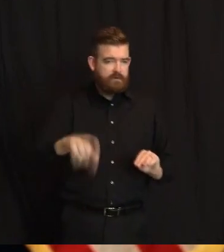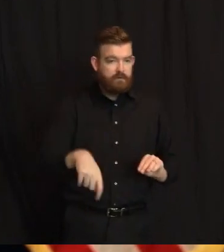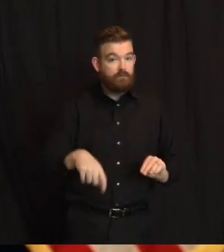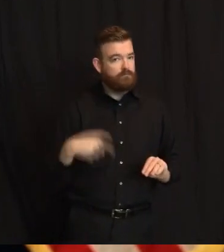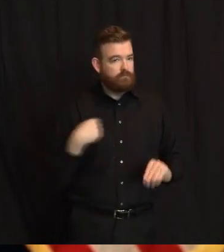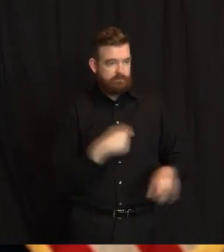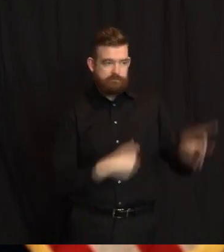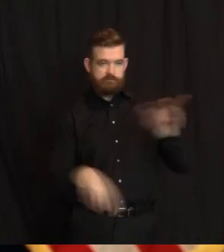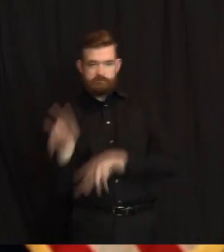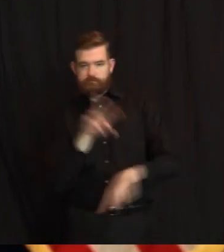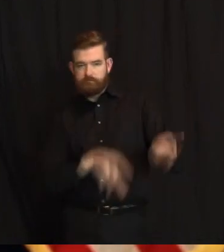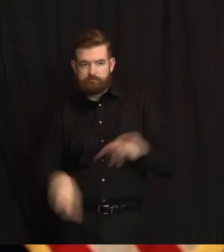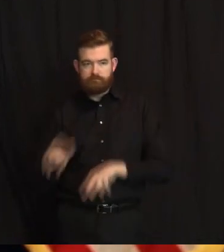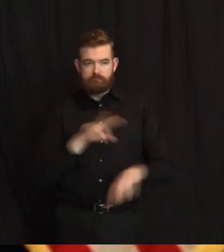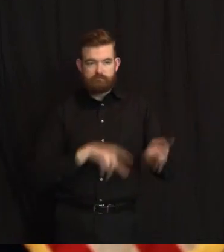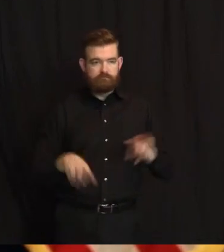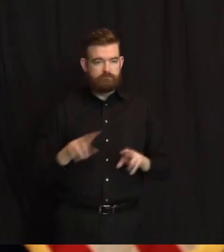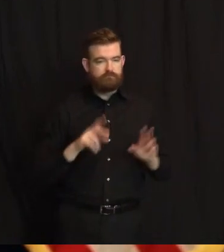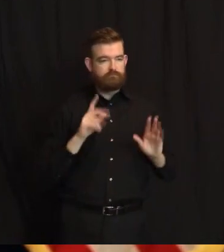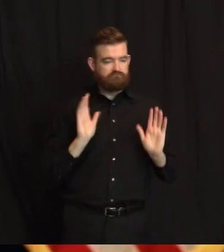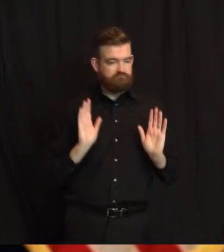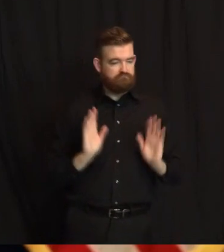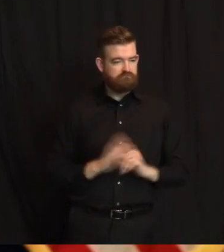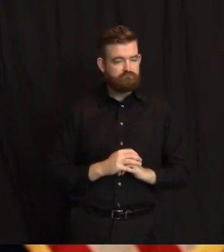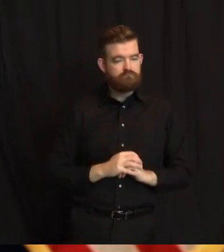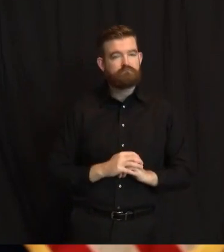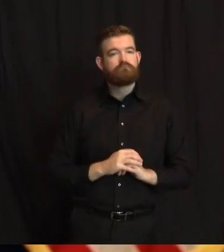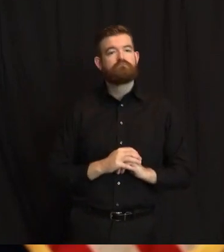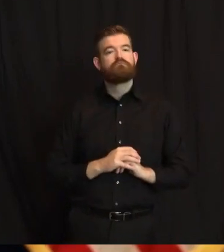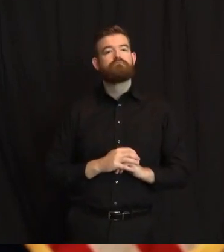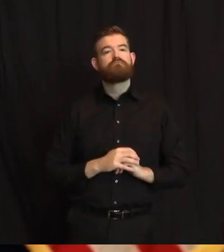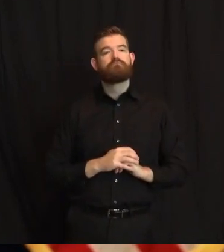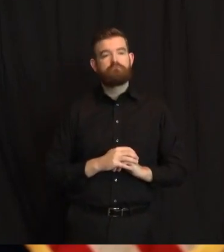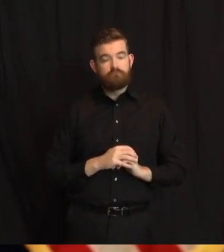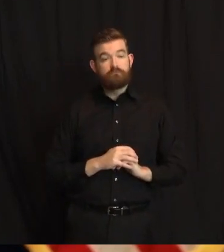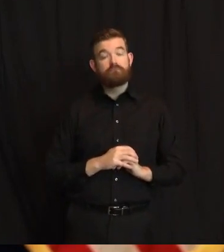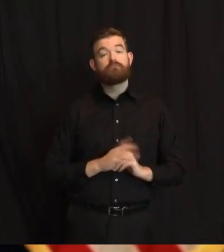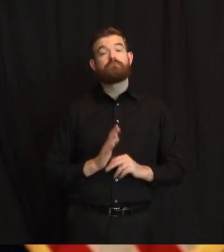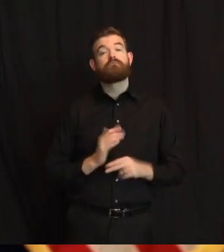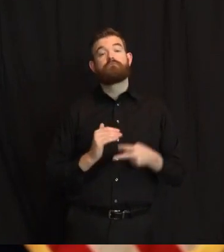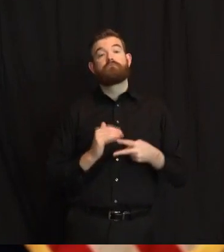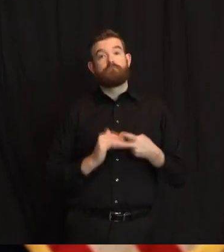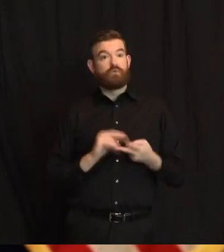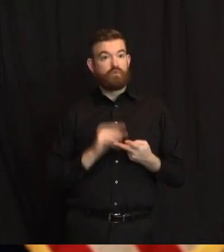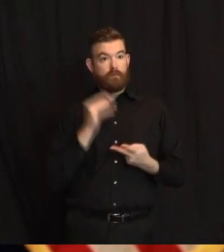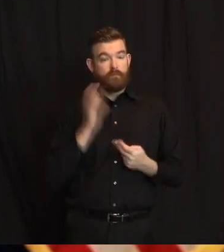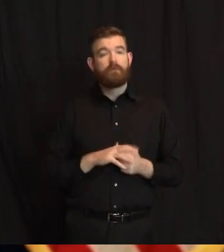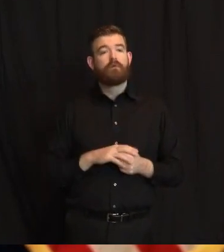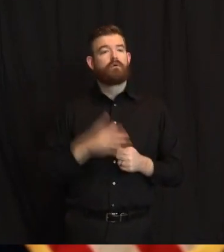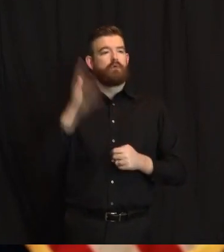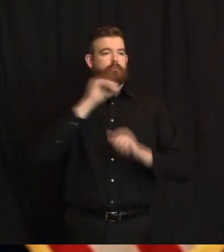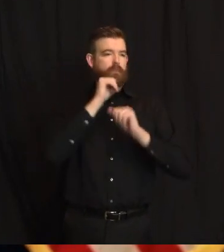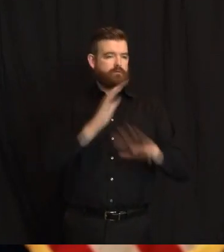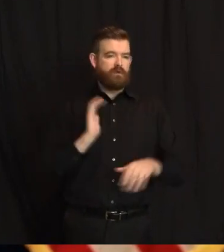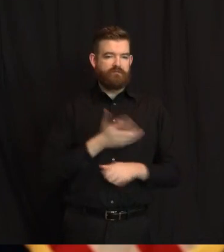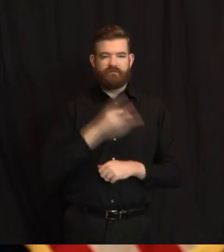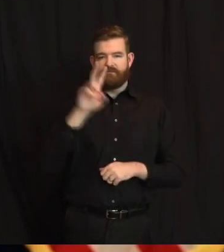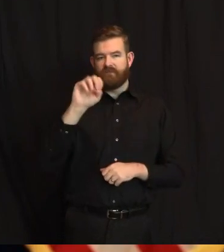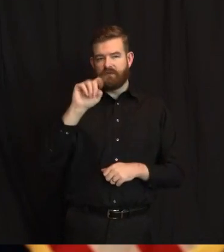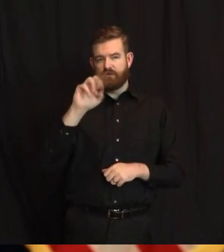to report than that. Secondly, I think not only God bless our veterans, God bless everybody who's in one of these facilities. I don't think